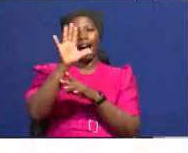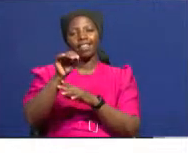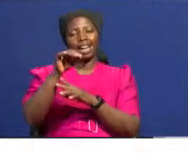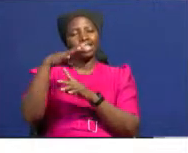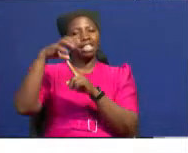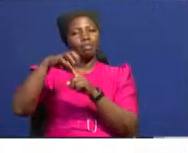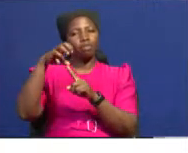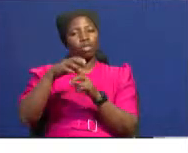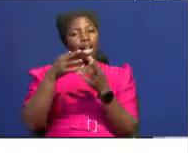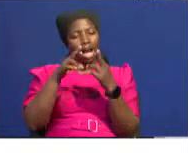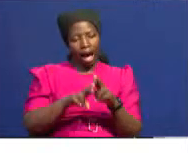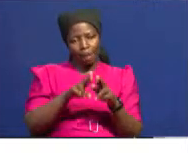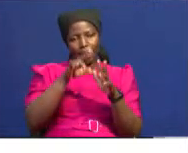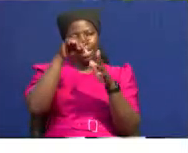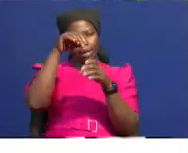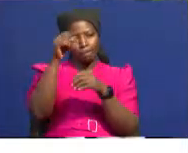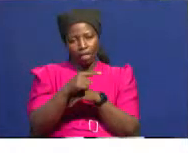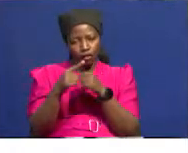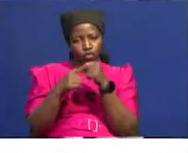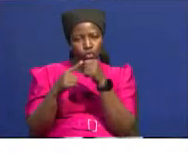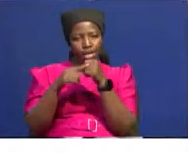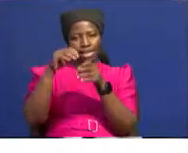Pretoria, South Africa.